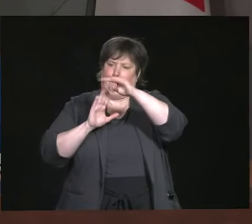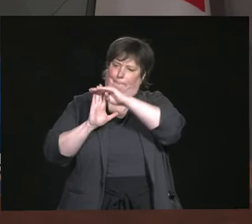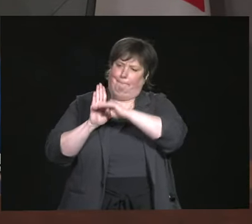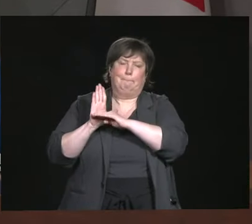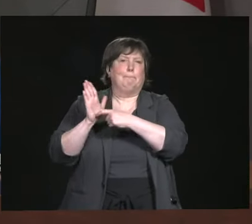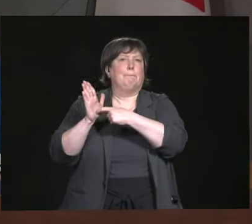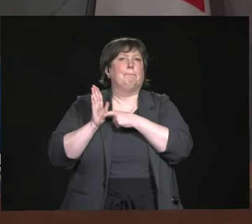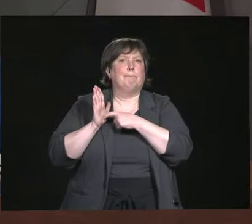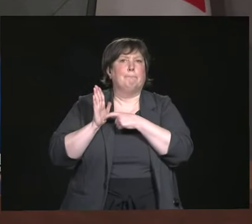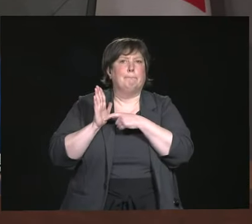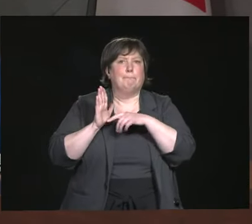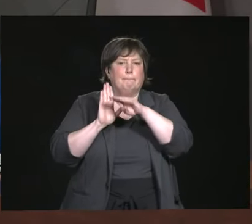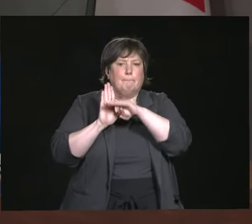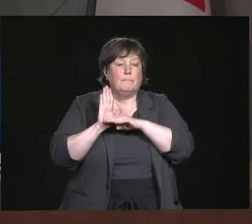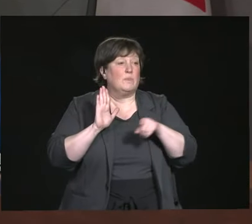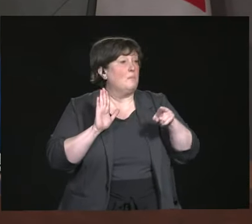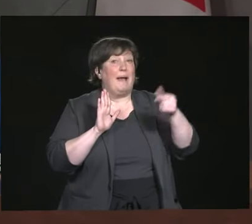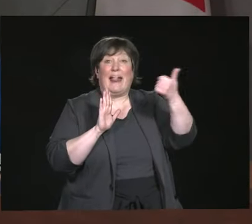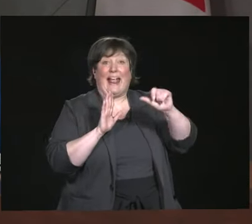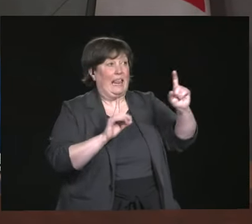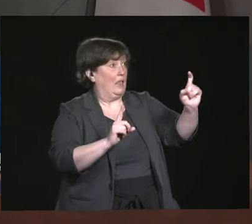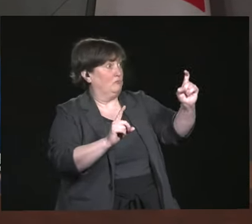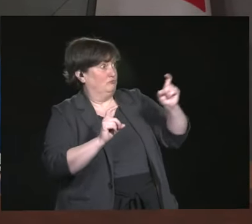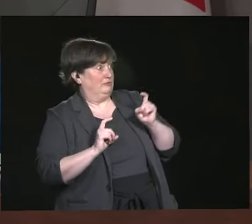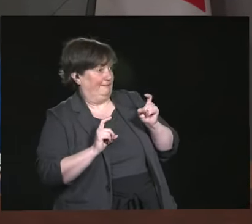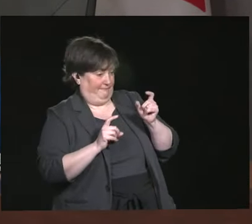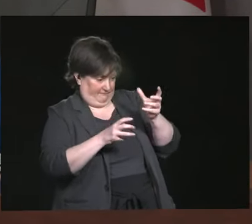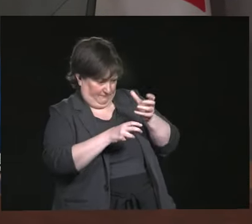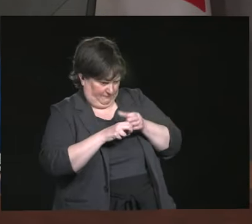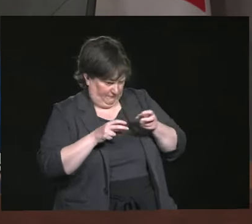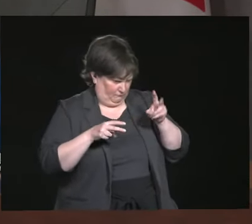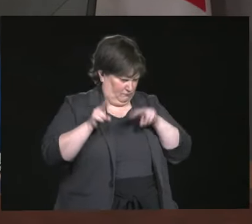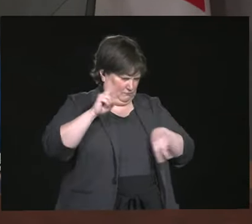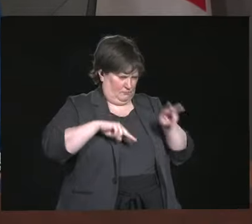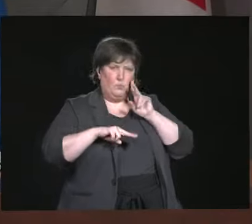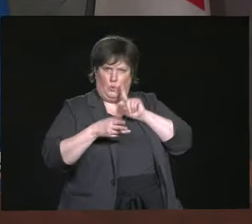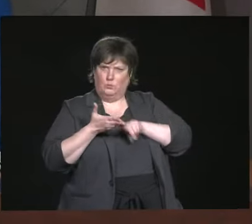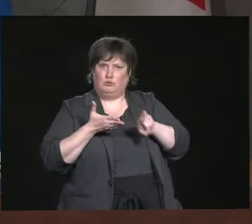be checked in terms of whether they meet the standards.